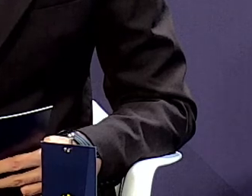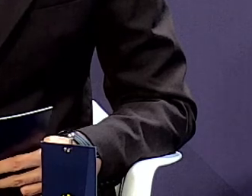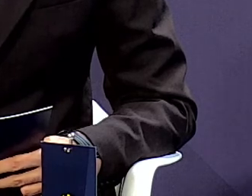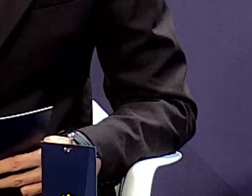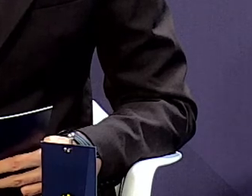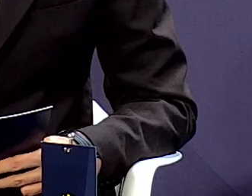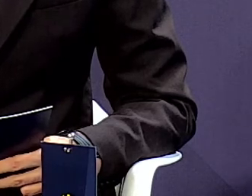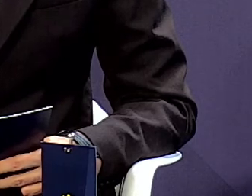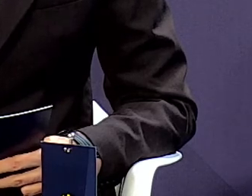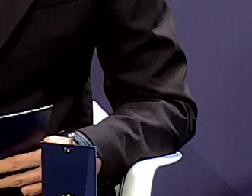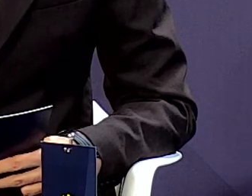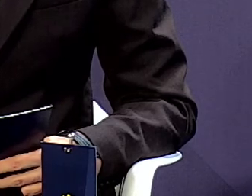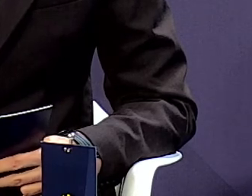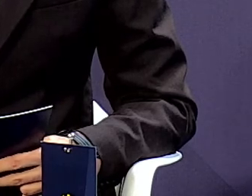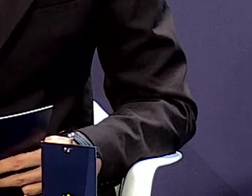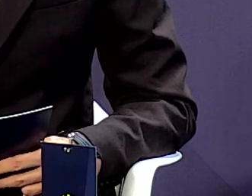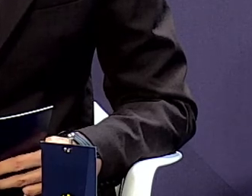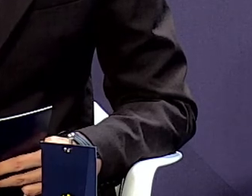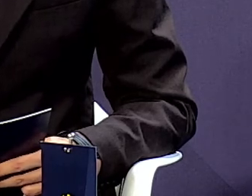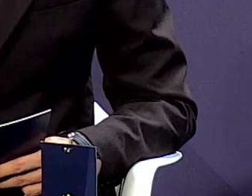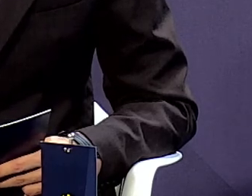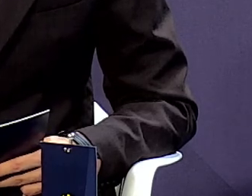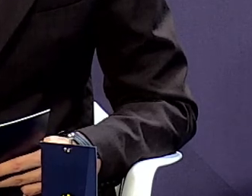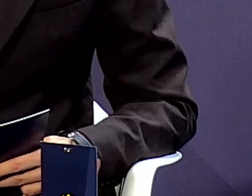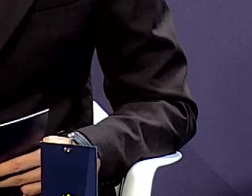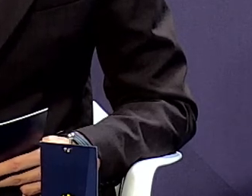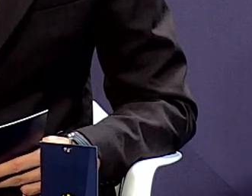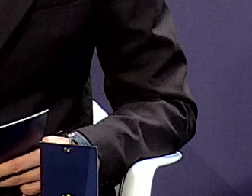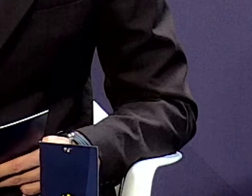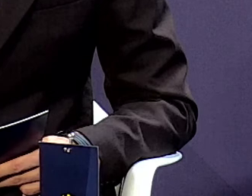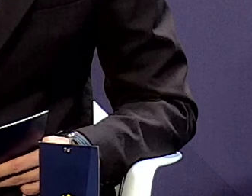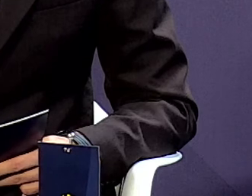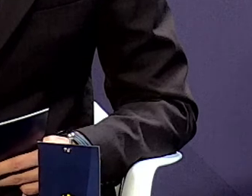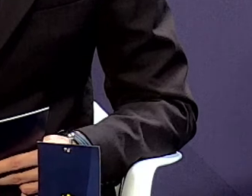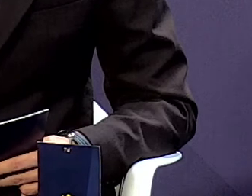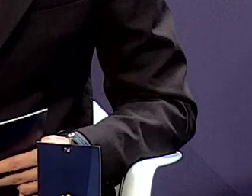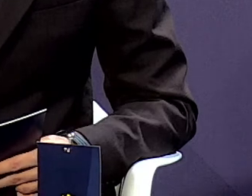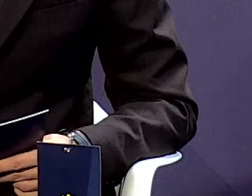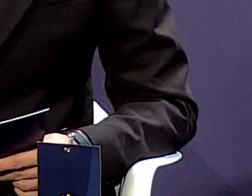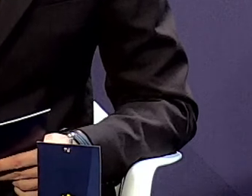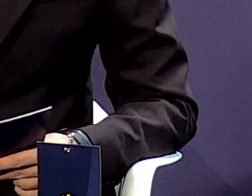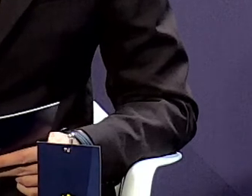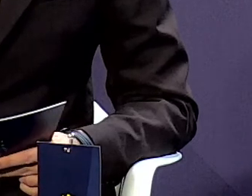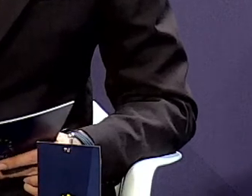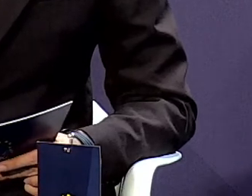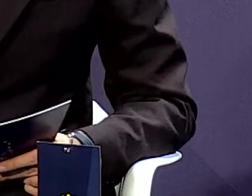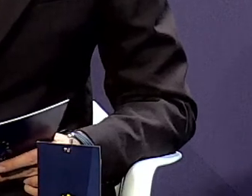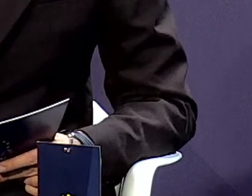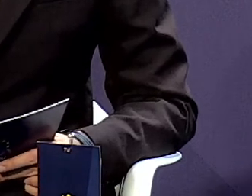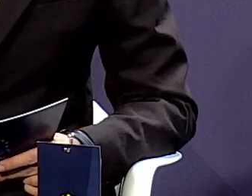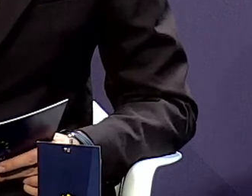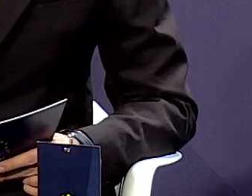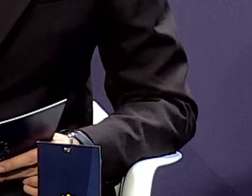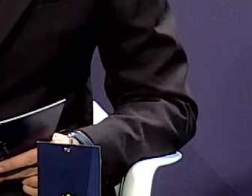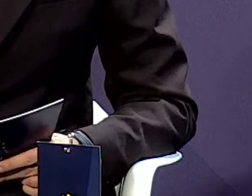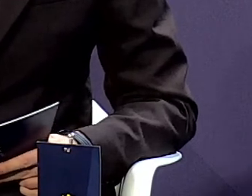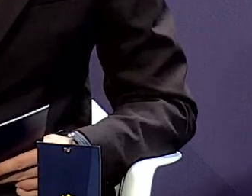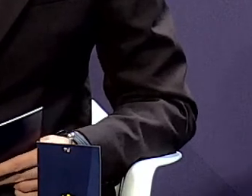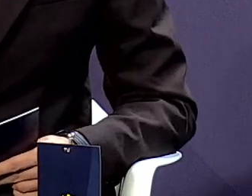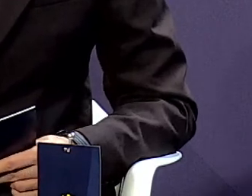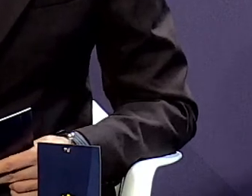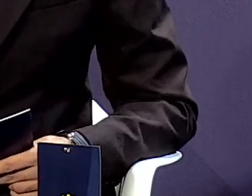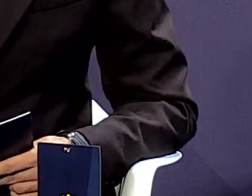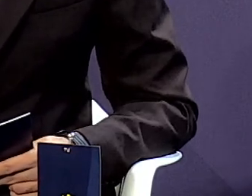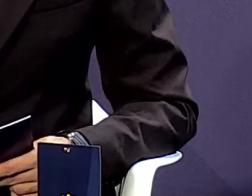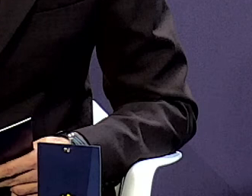share them through the social media that we use, through the sharing tools that we use, such as Padlet and Menti. So just a bit briefly before we